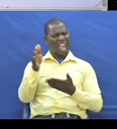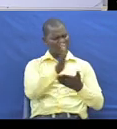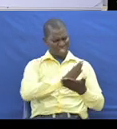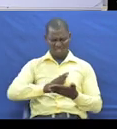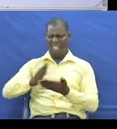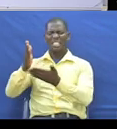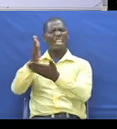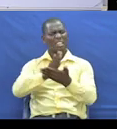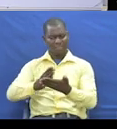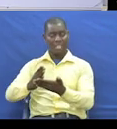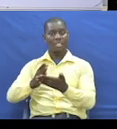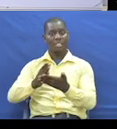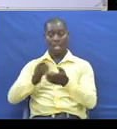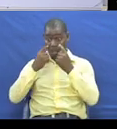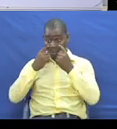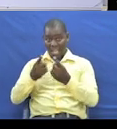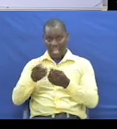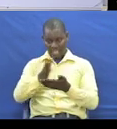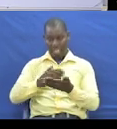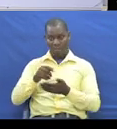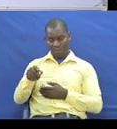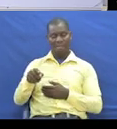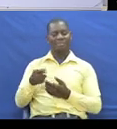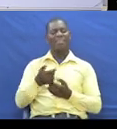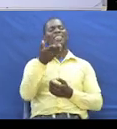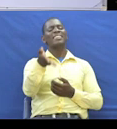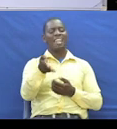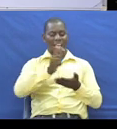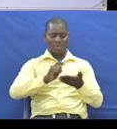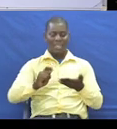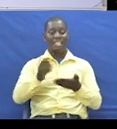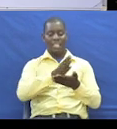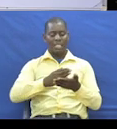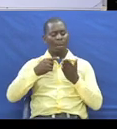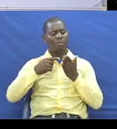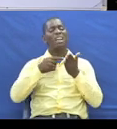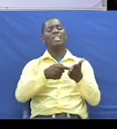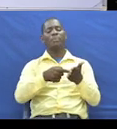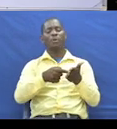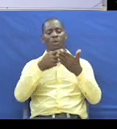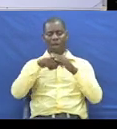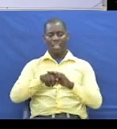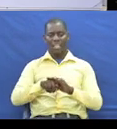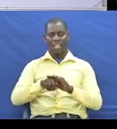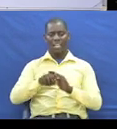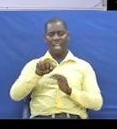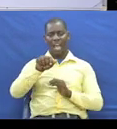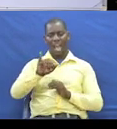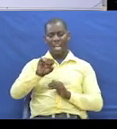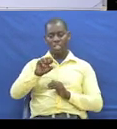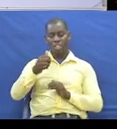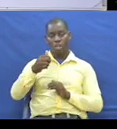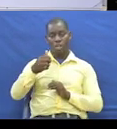are having several kinds. Let us see some of few isotopes we have. Dear students, some examples of